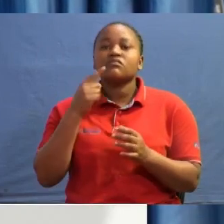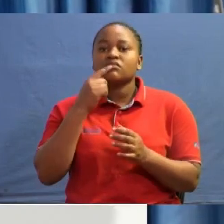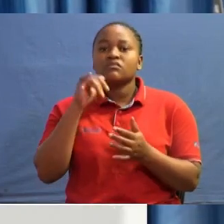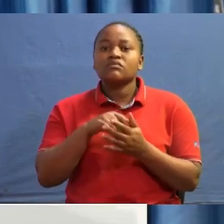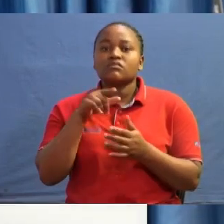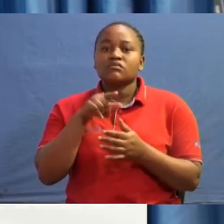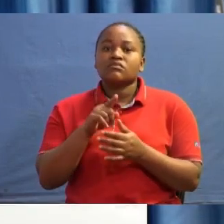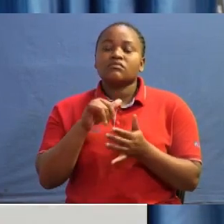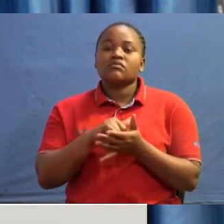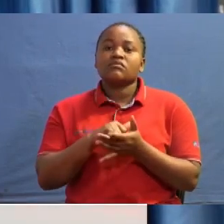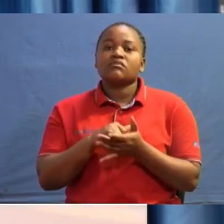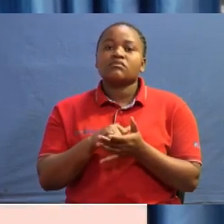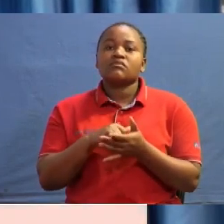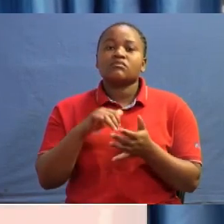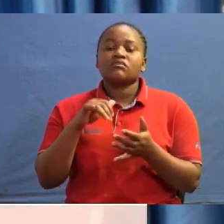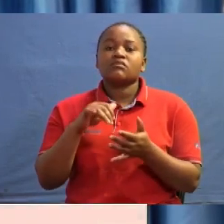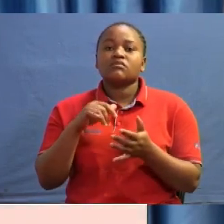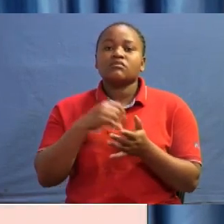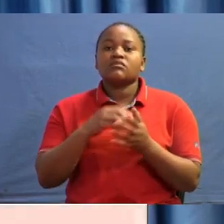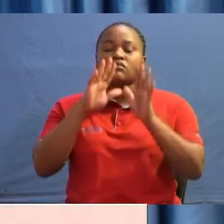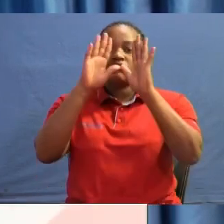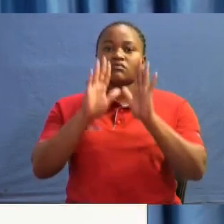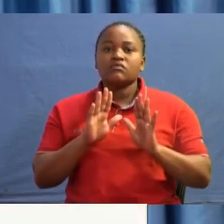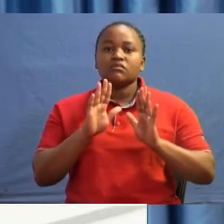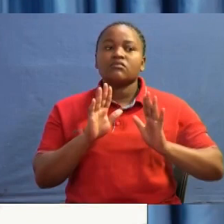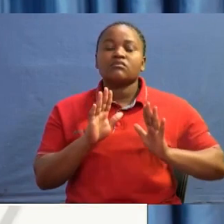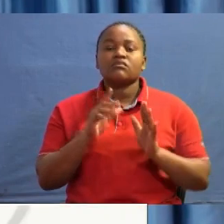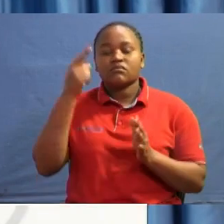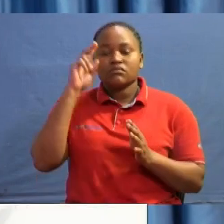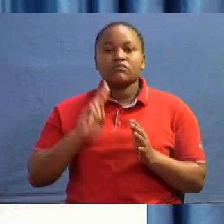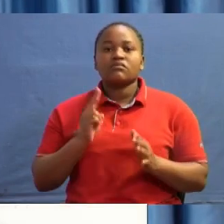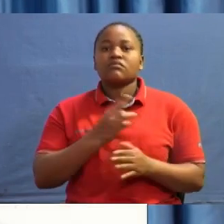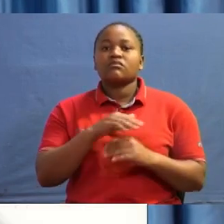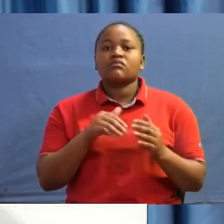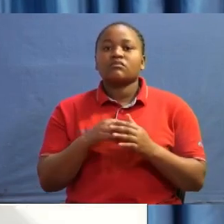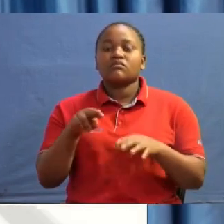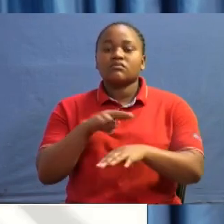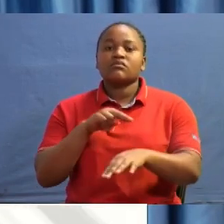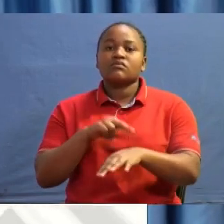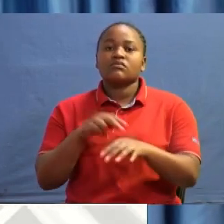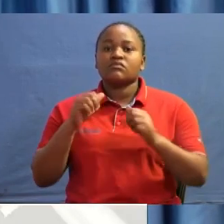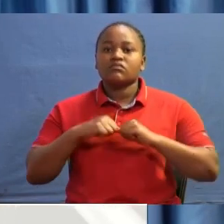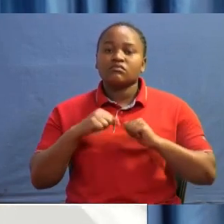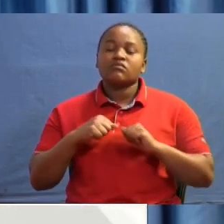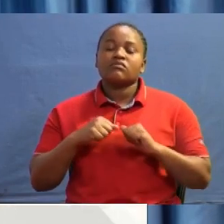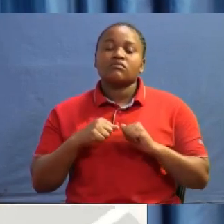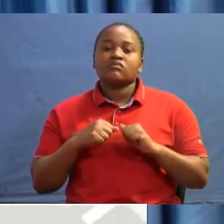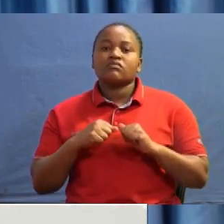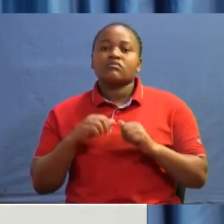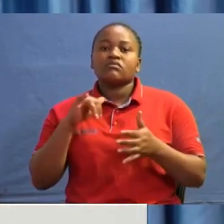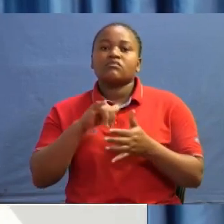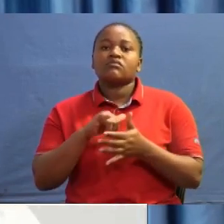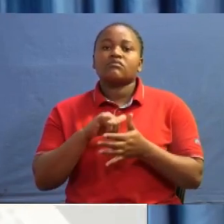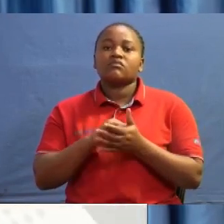them that it is important for us as a nation to agree